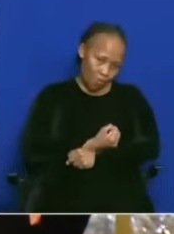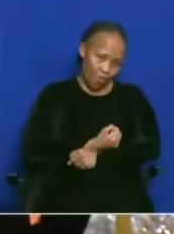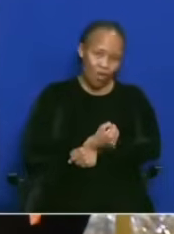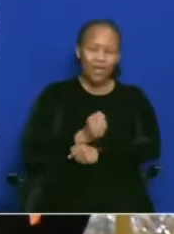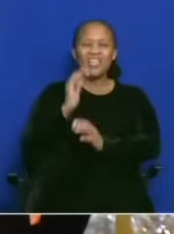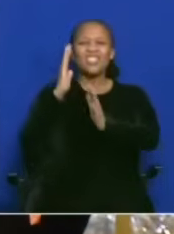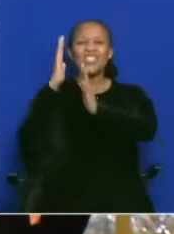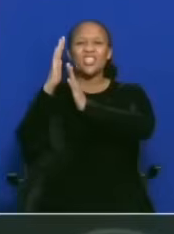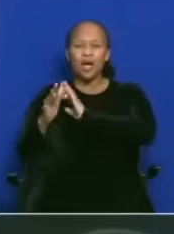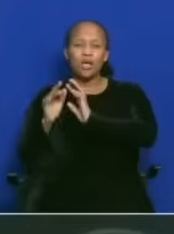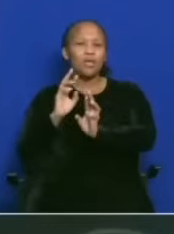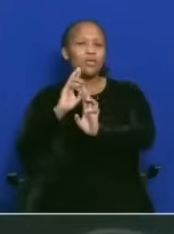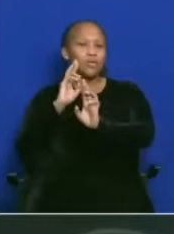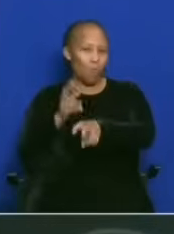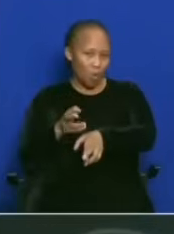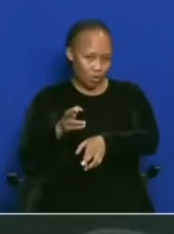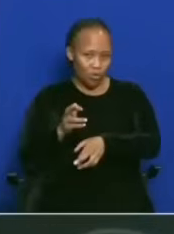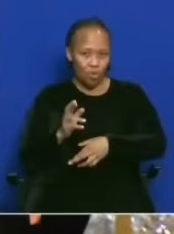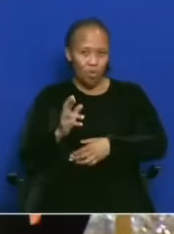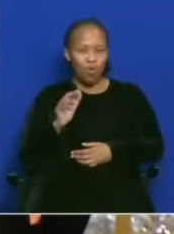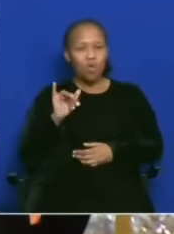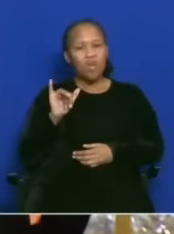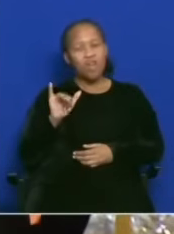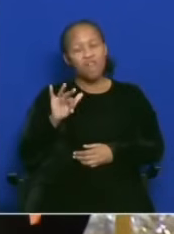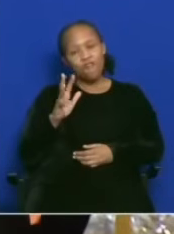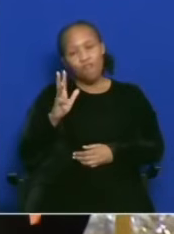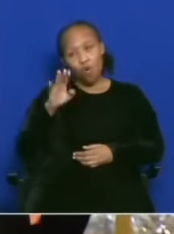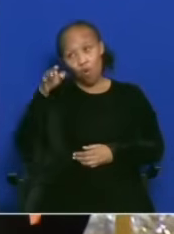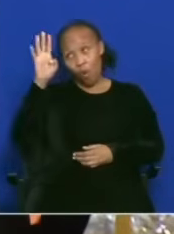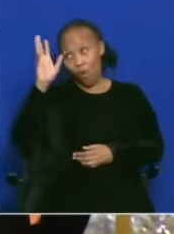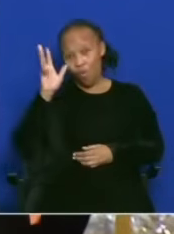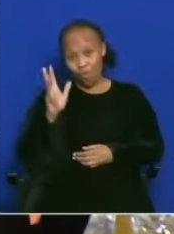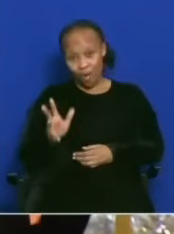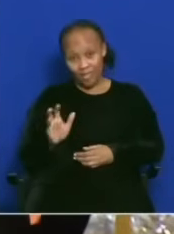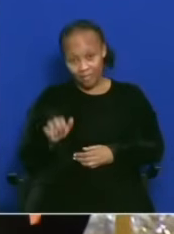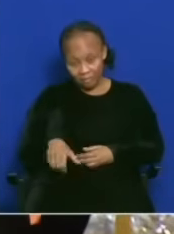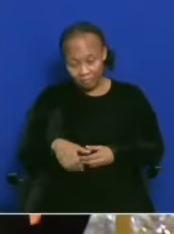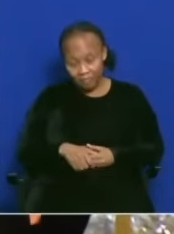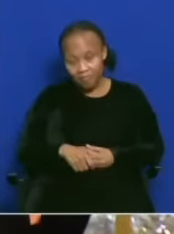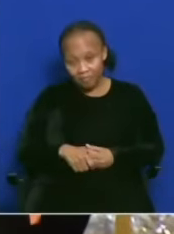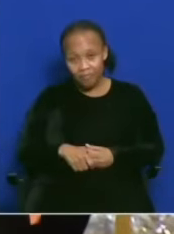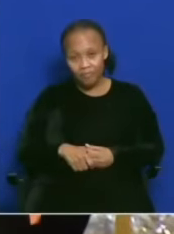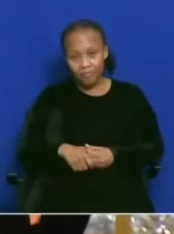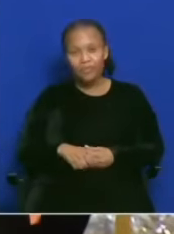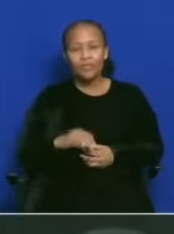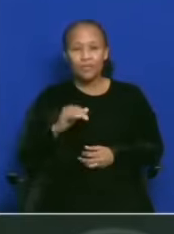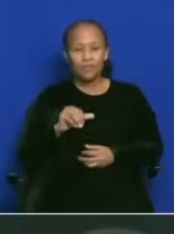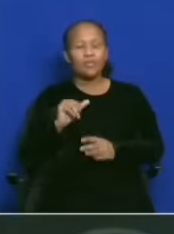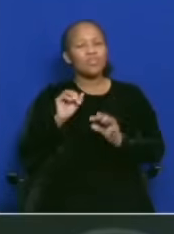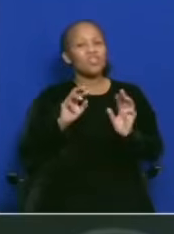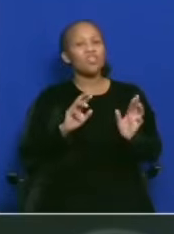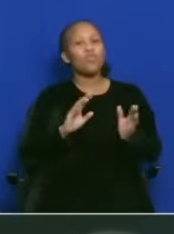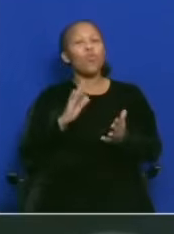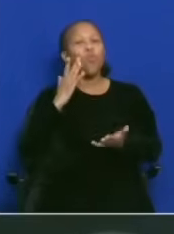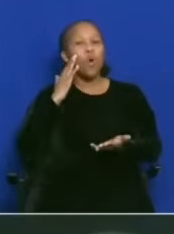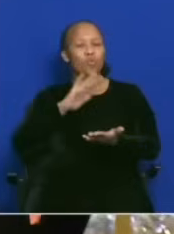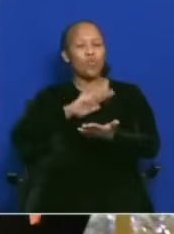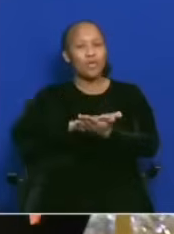God willing, Yeah. which is the translation of inshallah. Thank you. God willing,